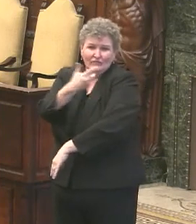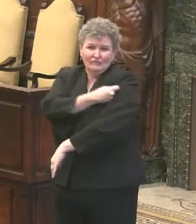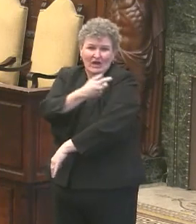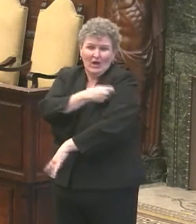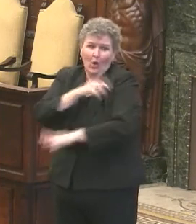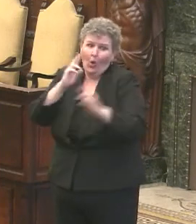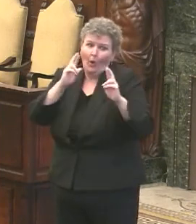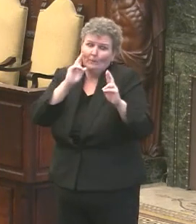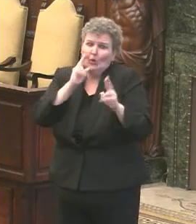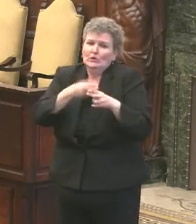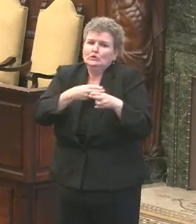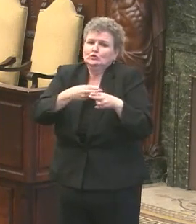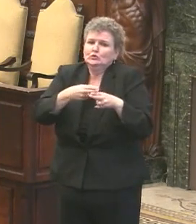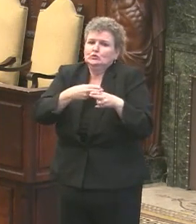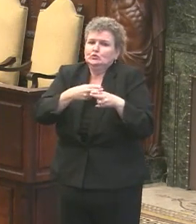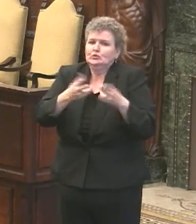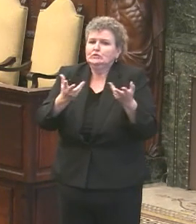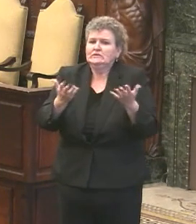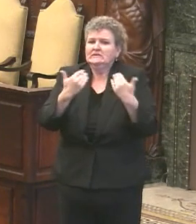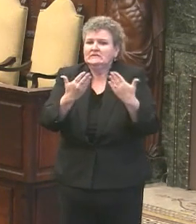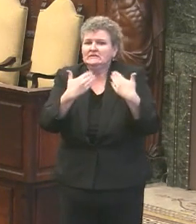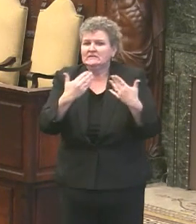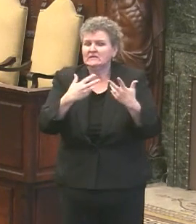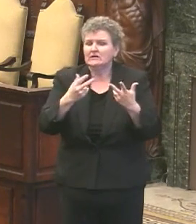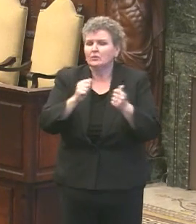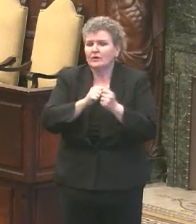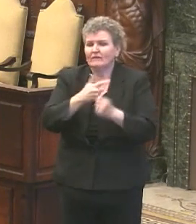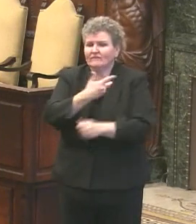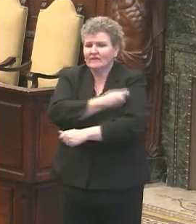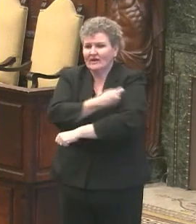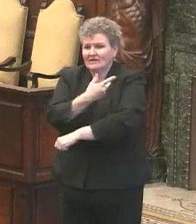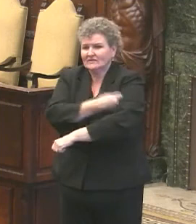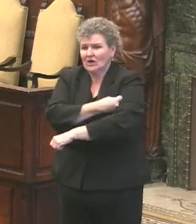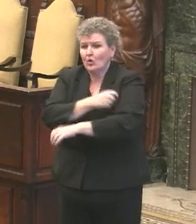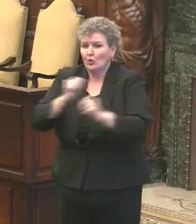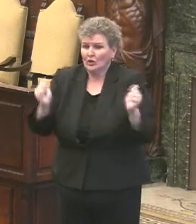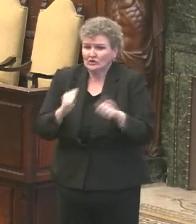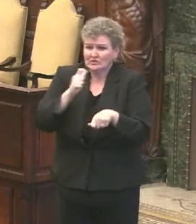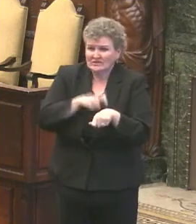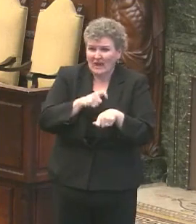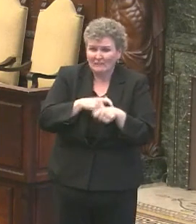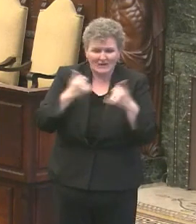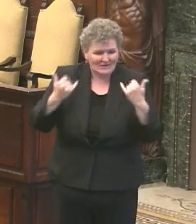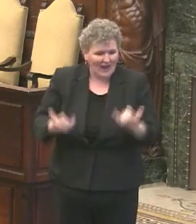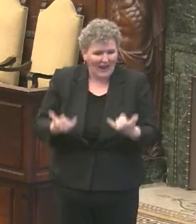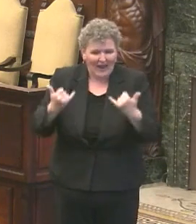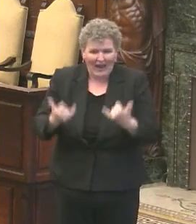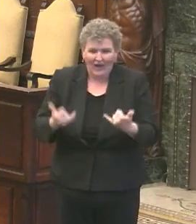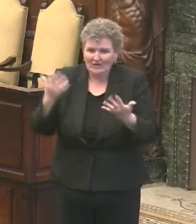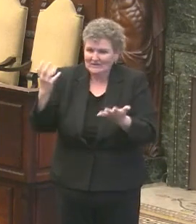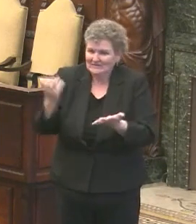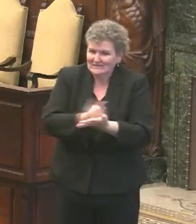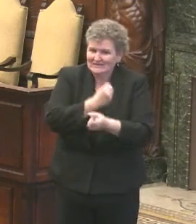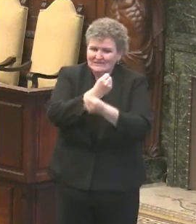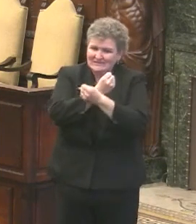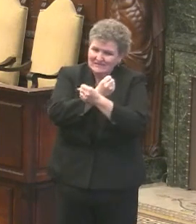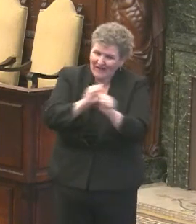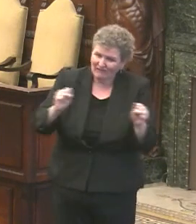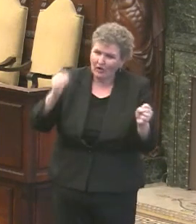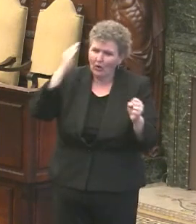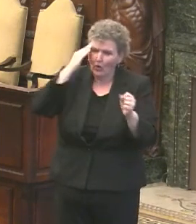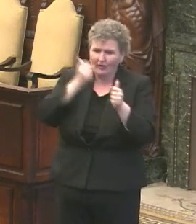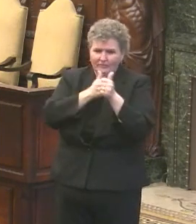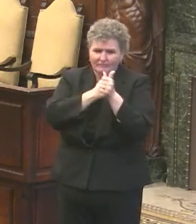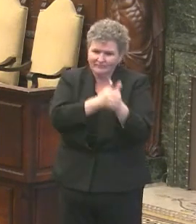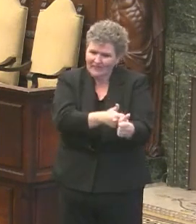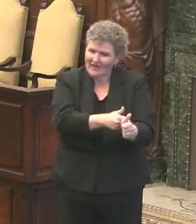the vaccine arrives, which means we need to step up our safety precautions now and hang on to it just a little bit longer